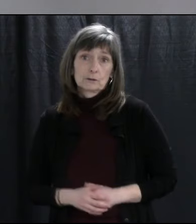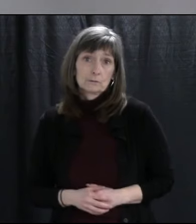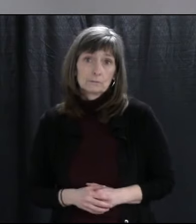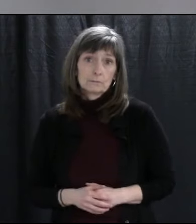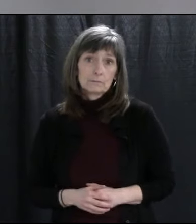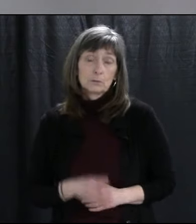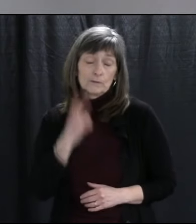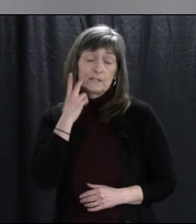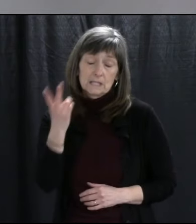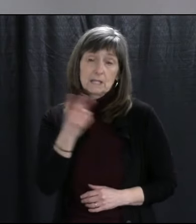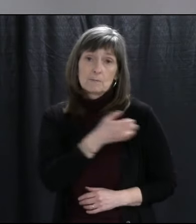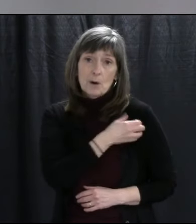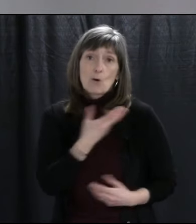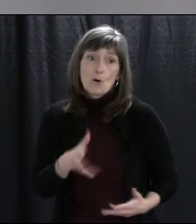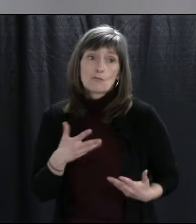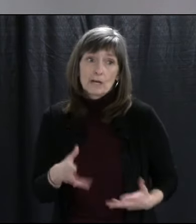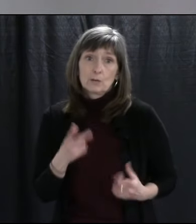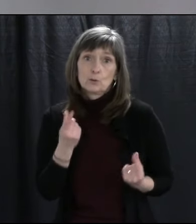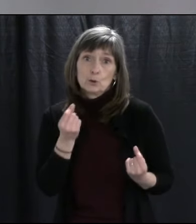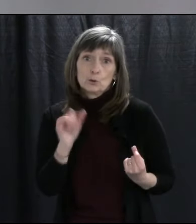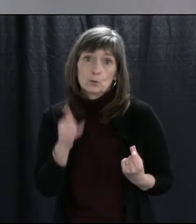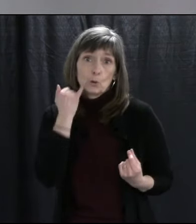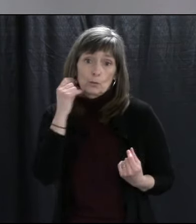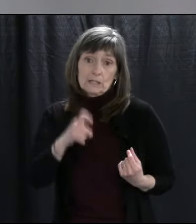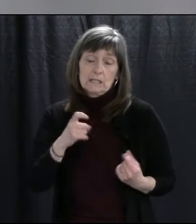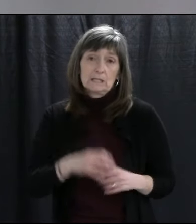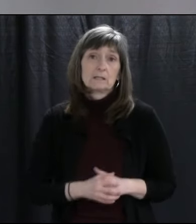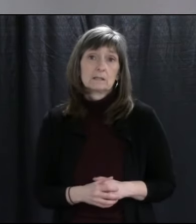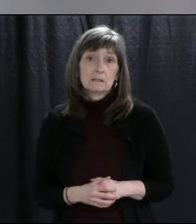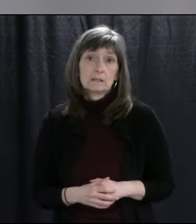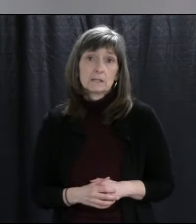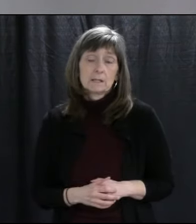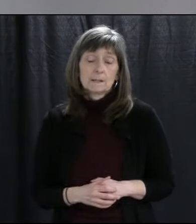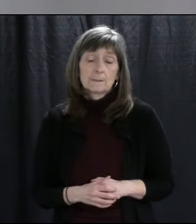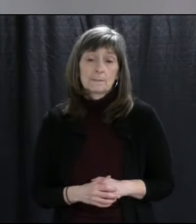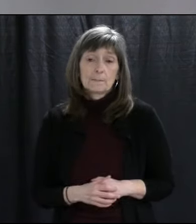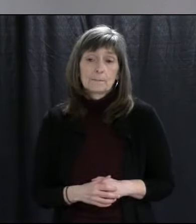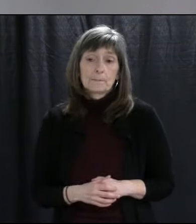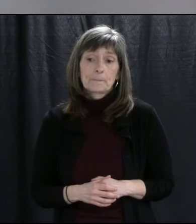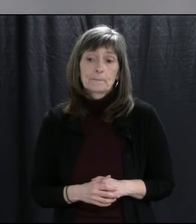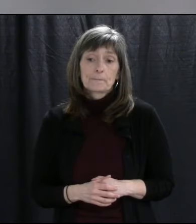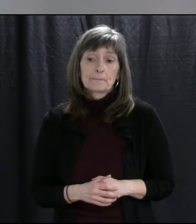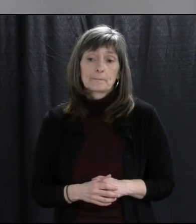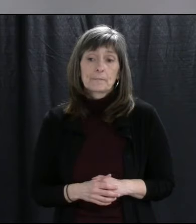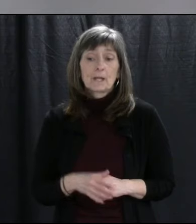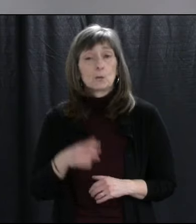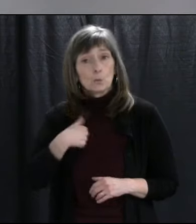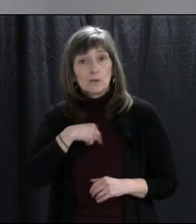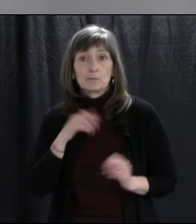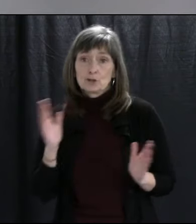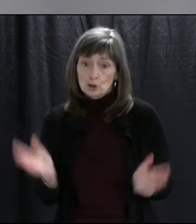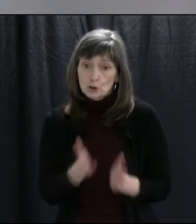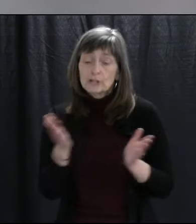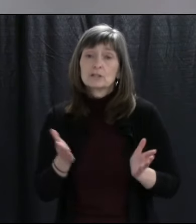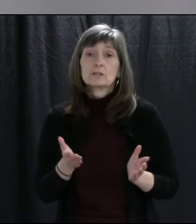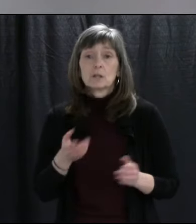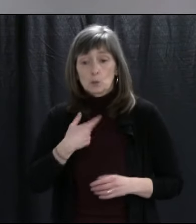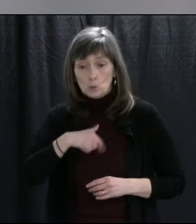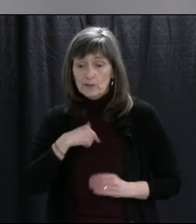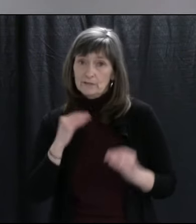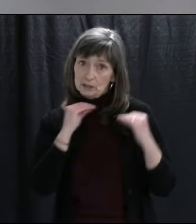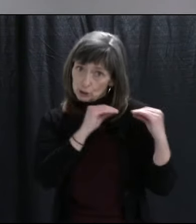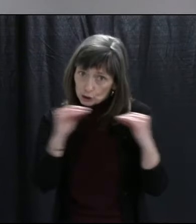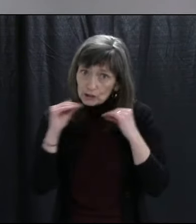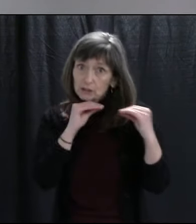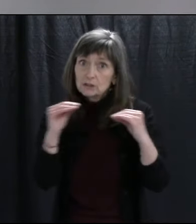seen those powers exercised already. We have those. We would much prefer to educate and encourage, but if need be, we